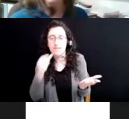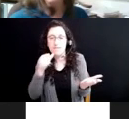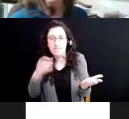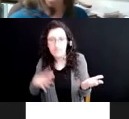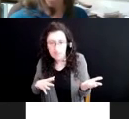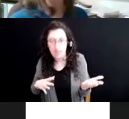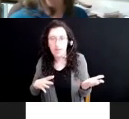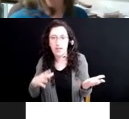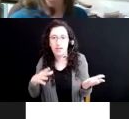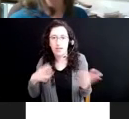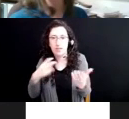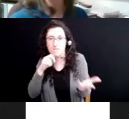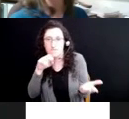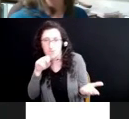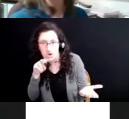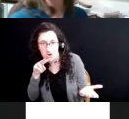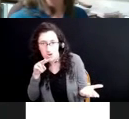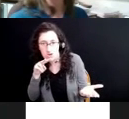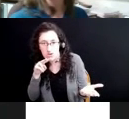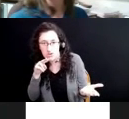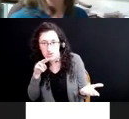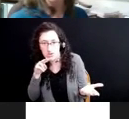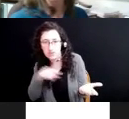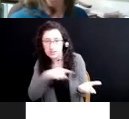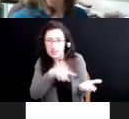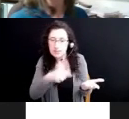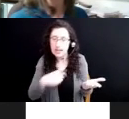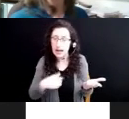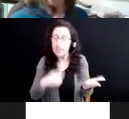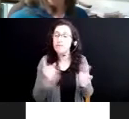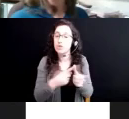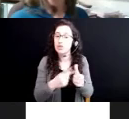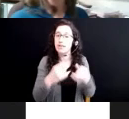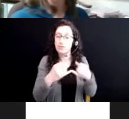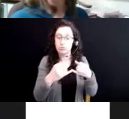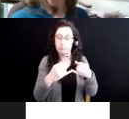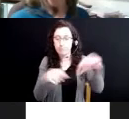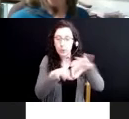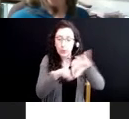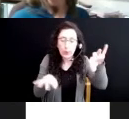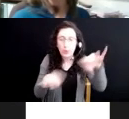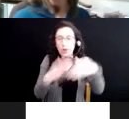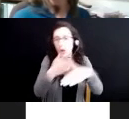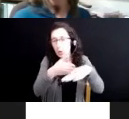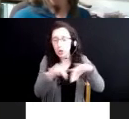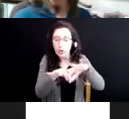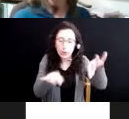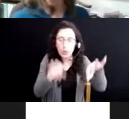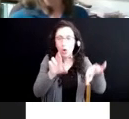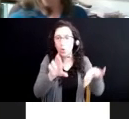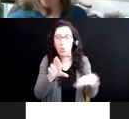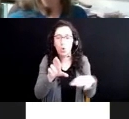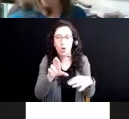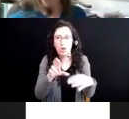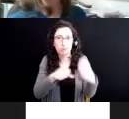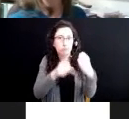per year, and it needs to be attached to a sturdy stem. It could be woody, or it could be a sturdy